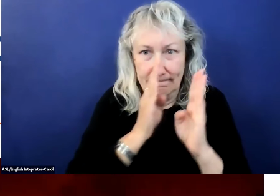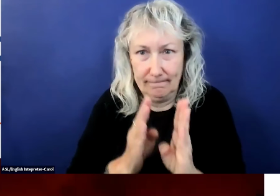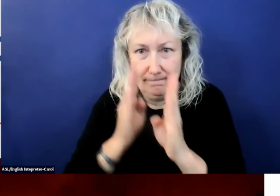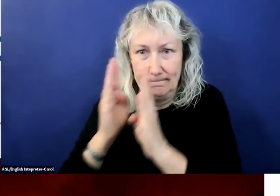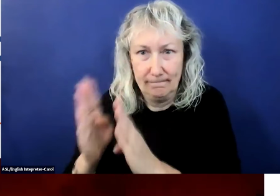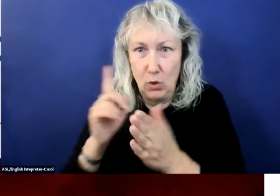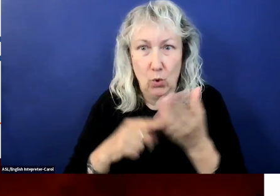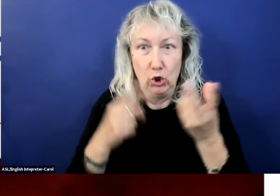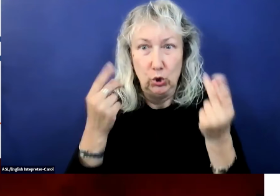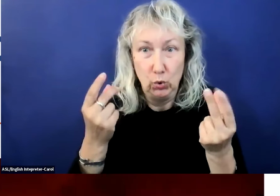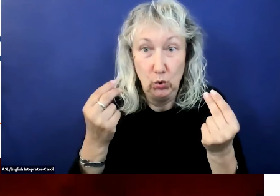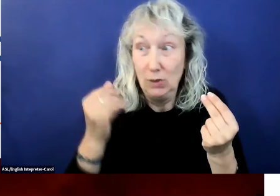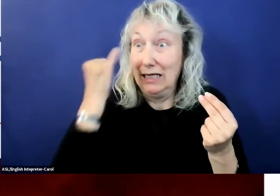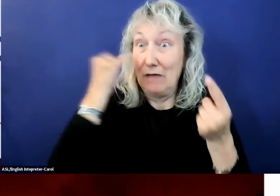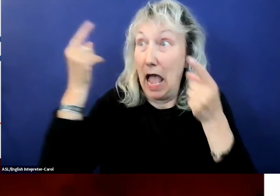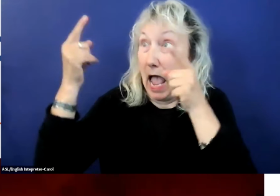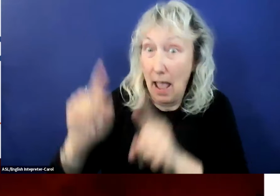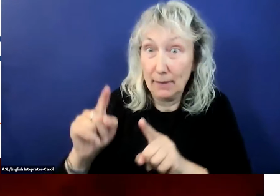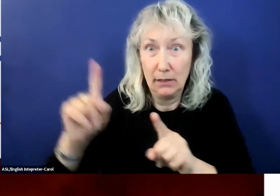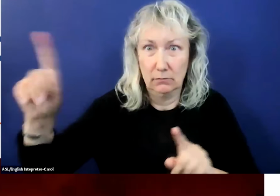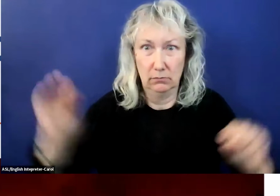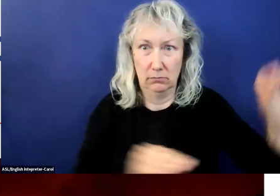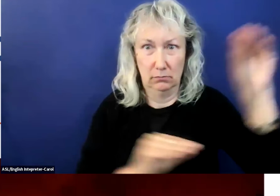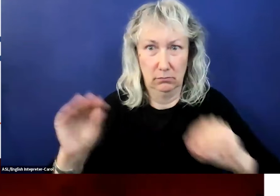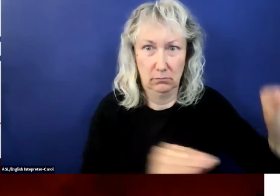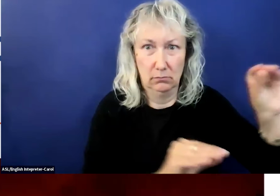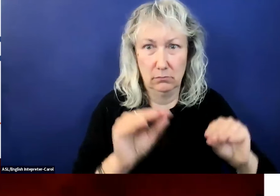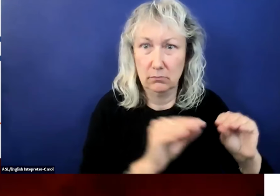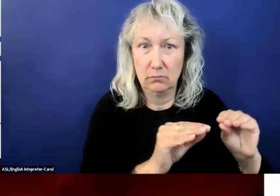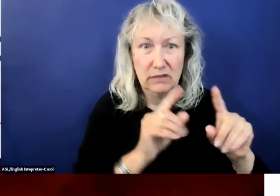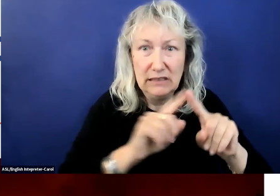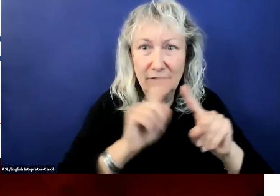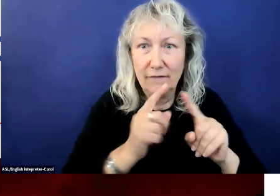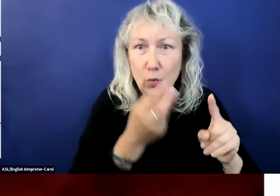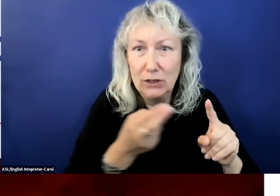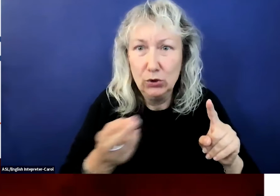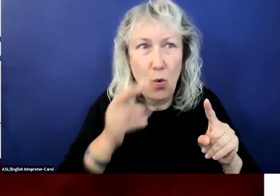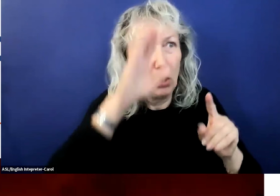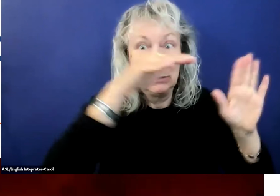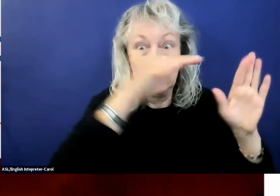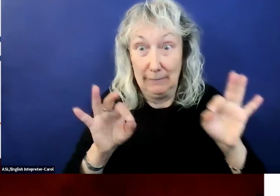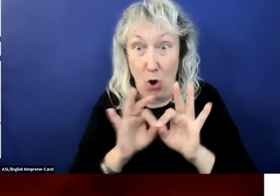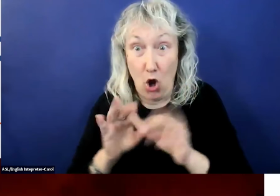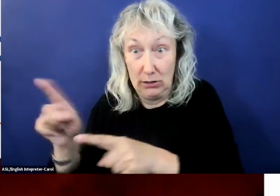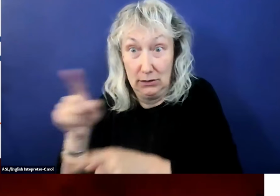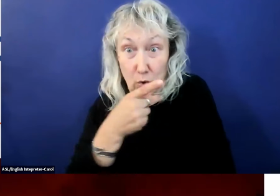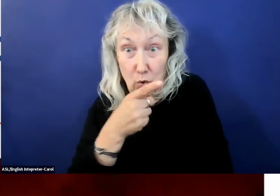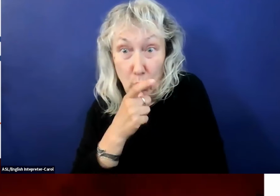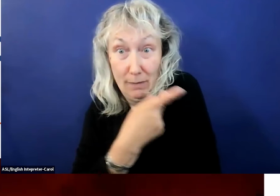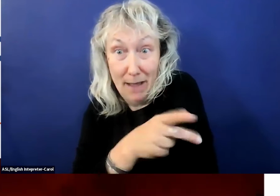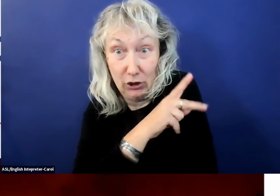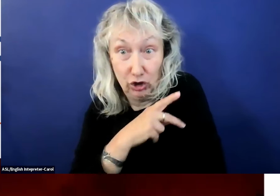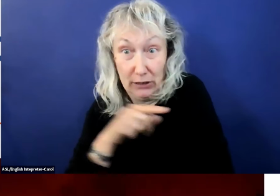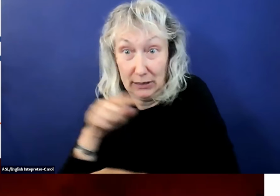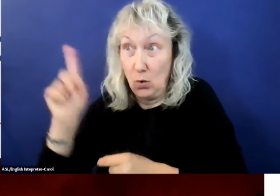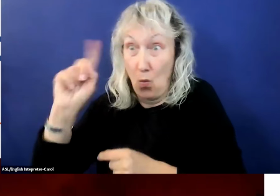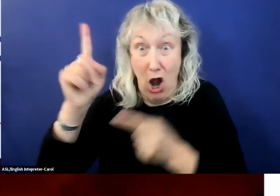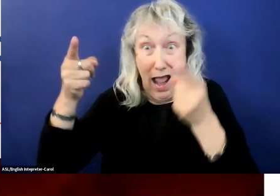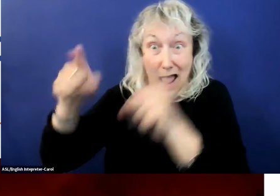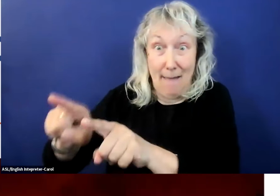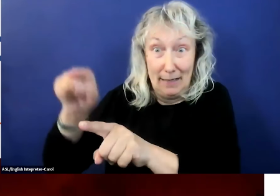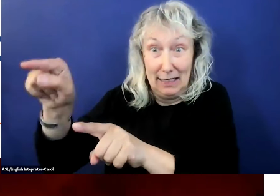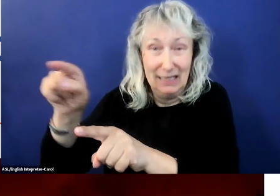quickly shift resources in a disaster to first fill patient needs in impacted regions, and they can